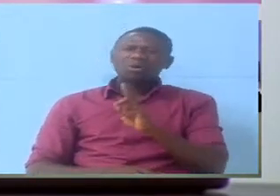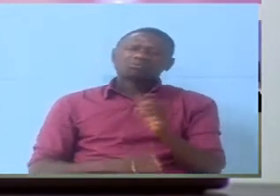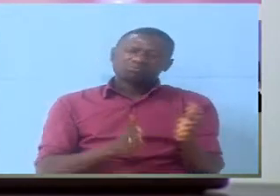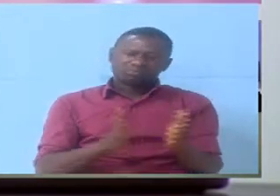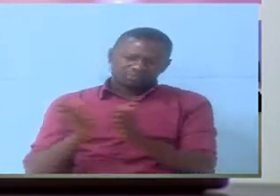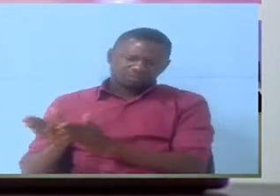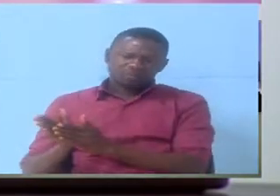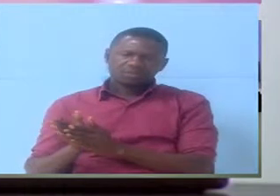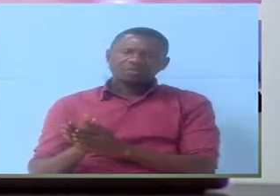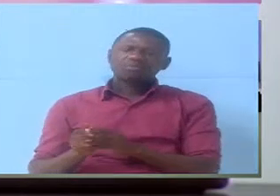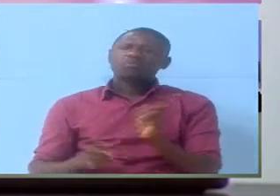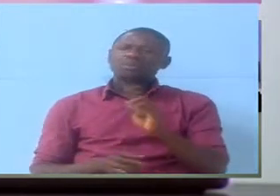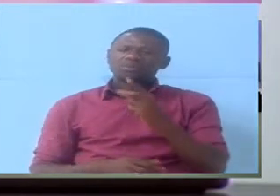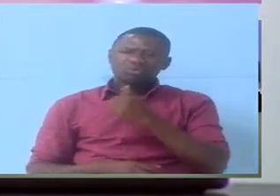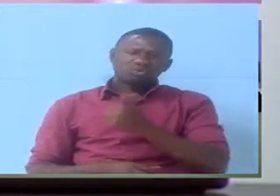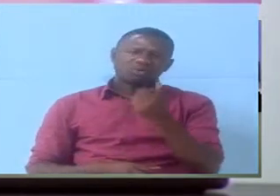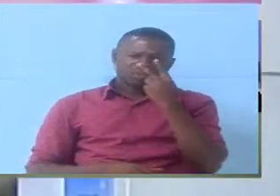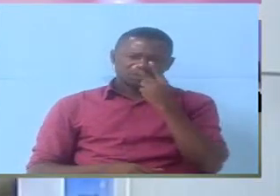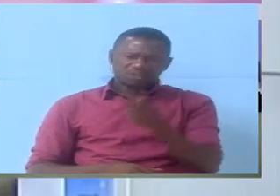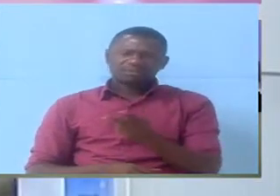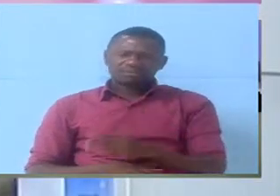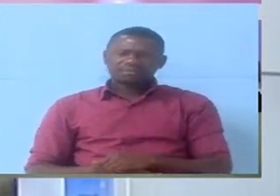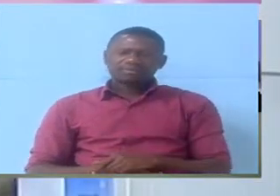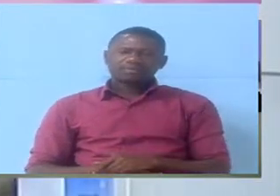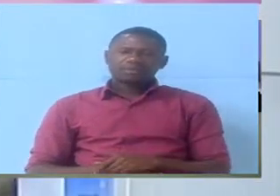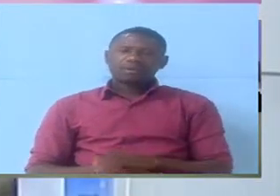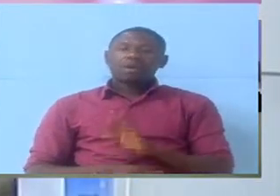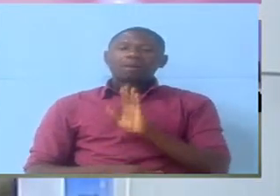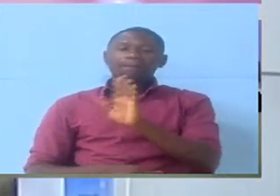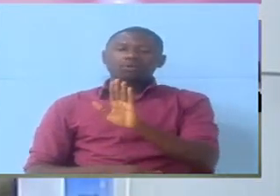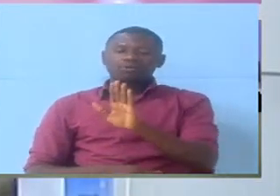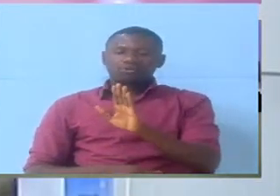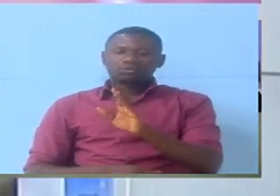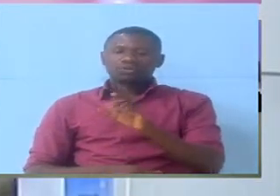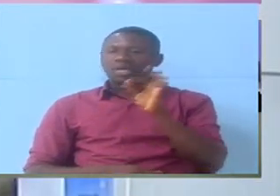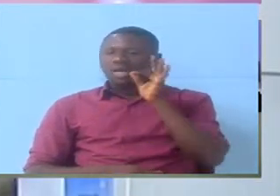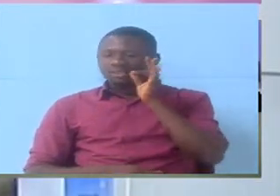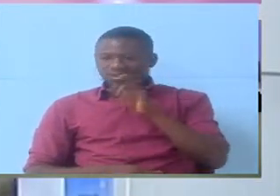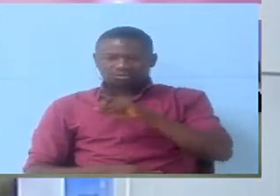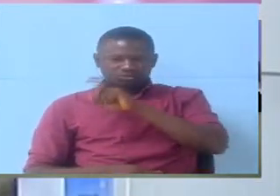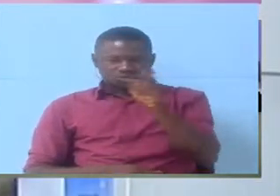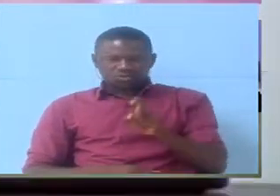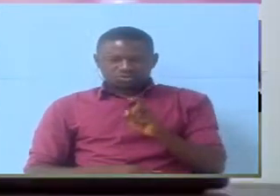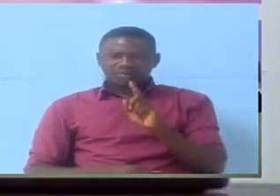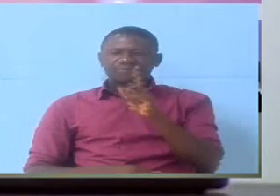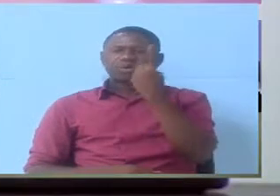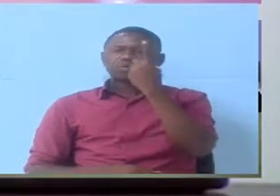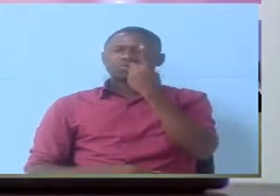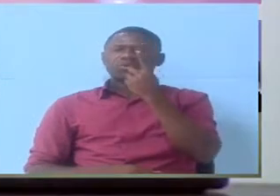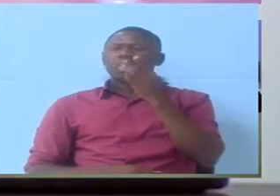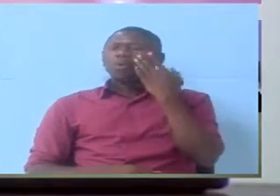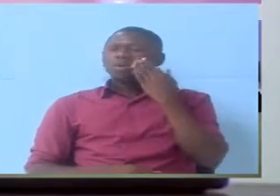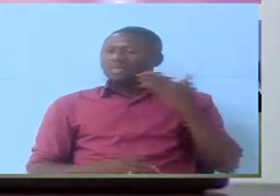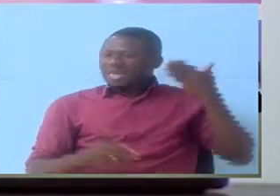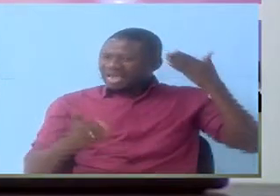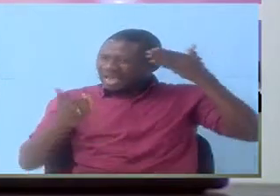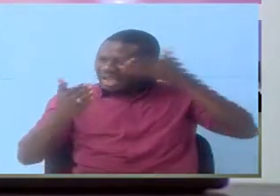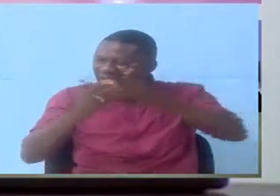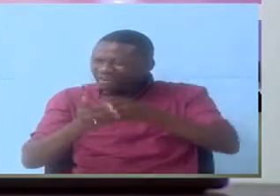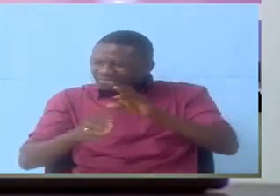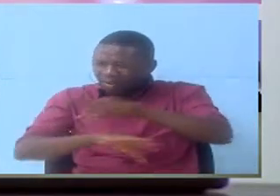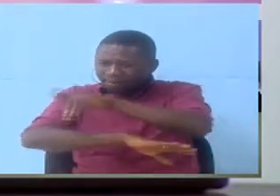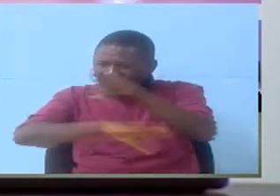and the ears. But perhaps to answer this question first. When you got there, was blood still oozing out?